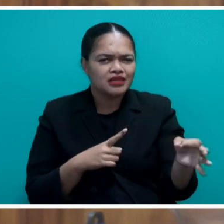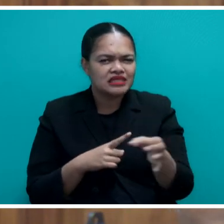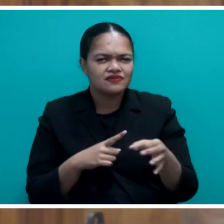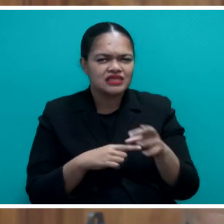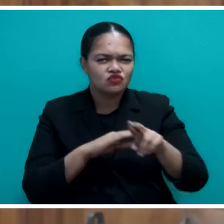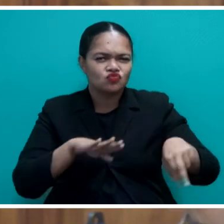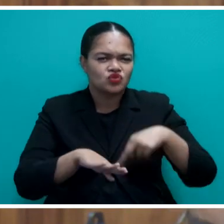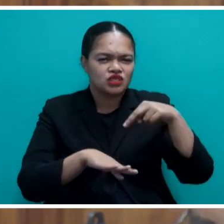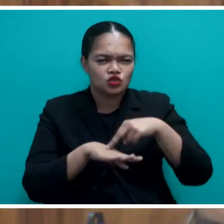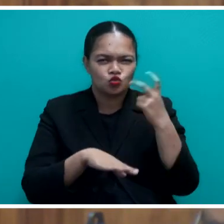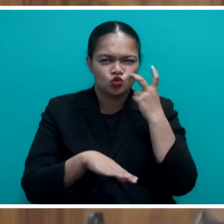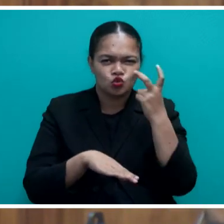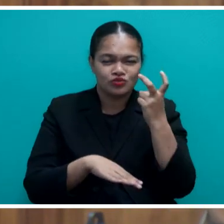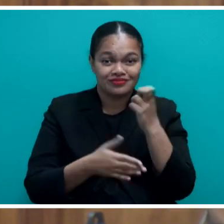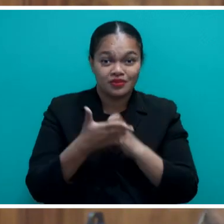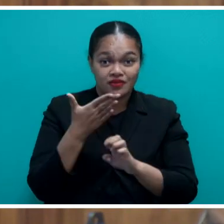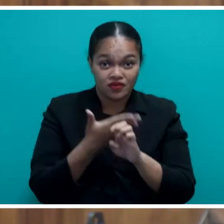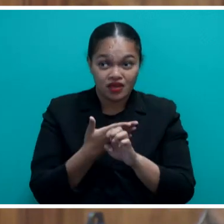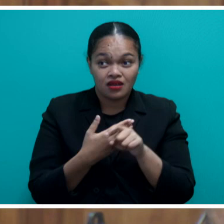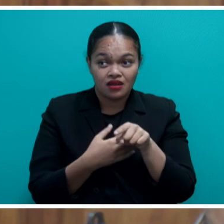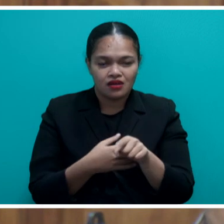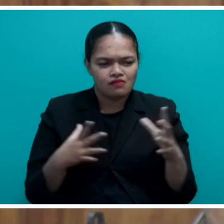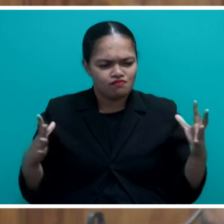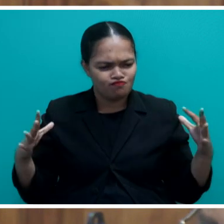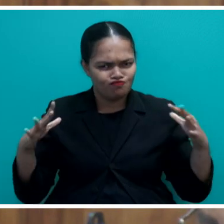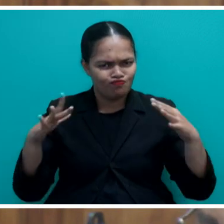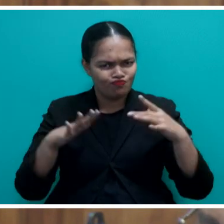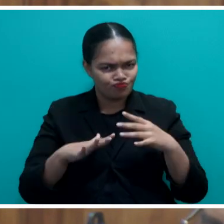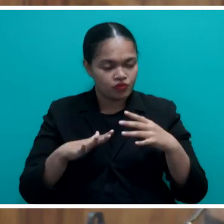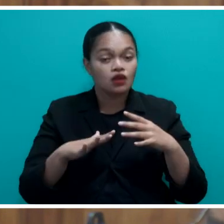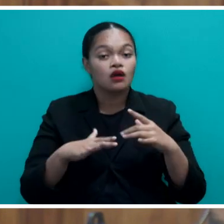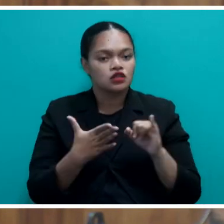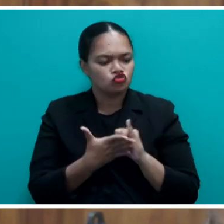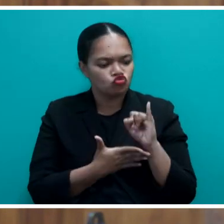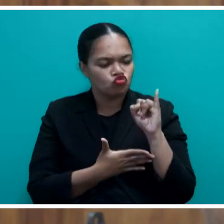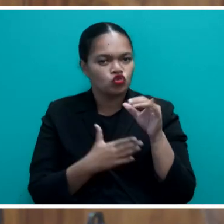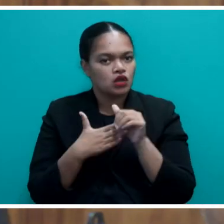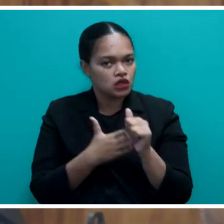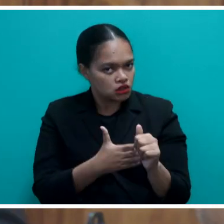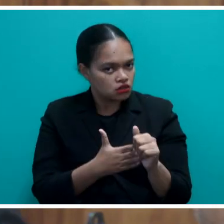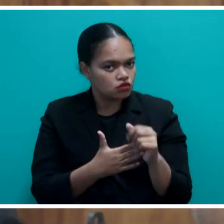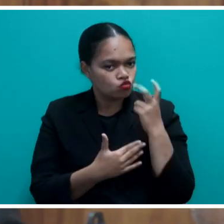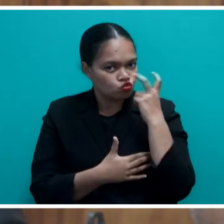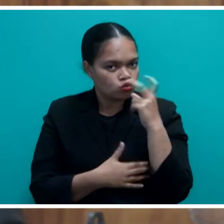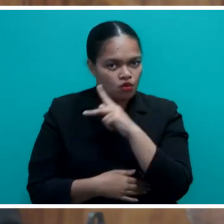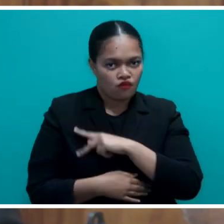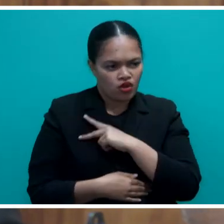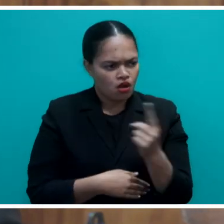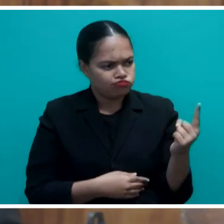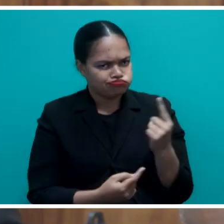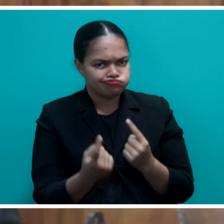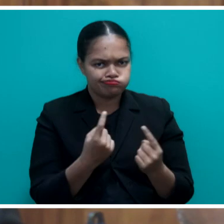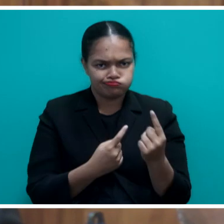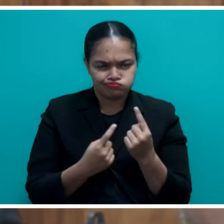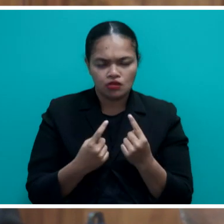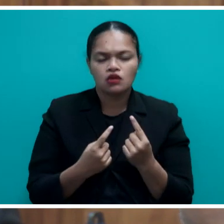flagship tourism event, which brings together industry leaders, tourism professionals, stakeholders and